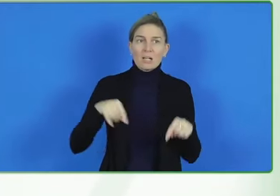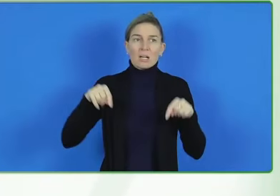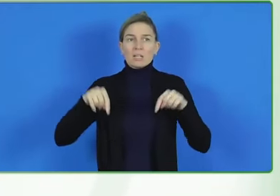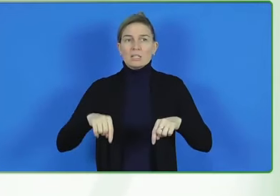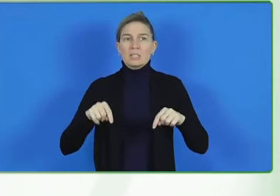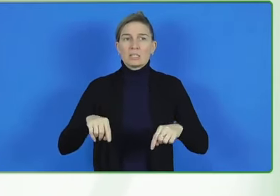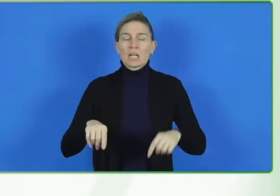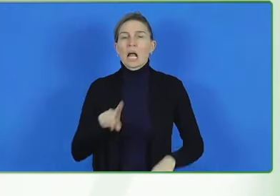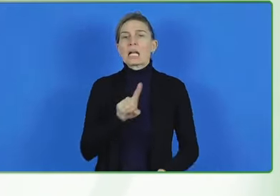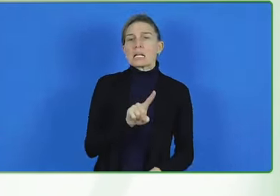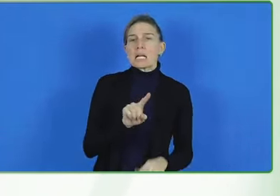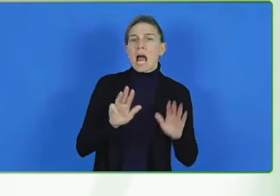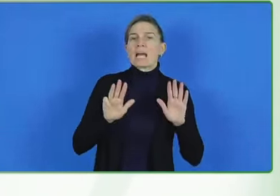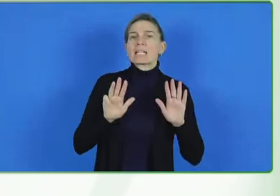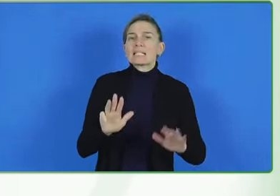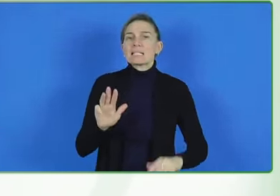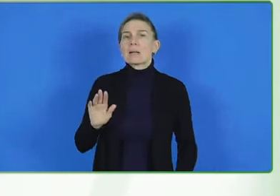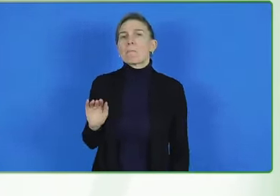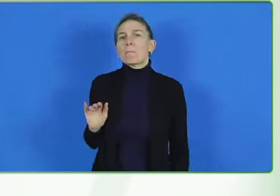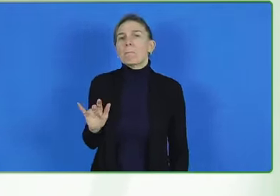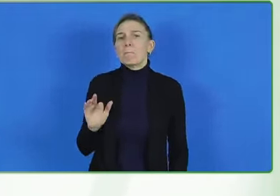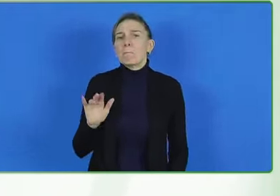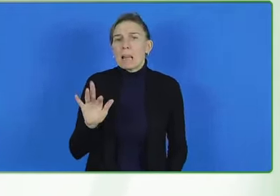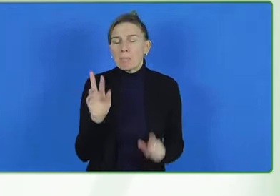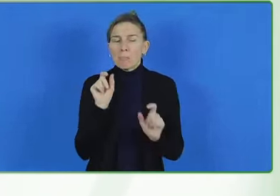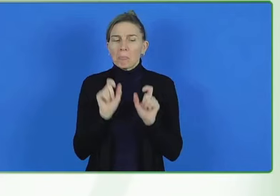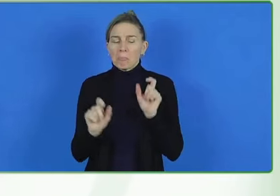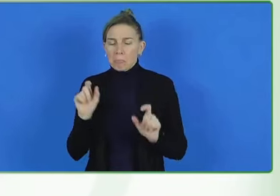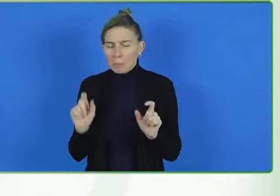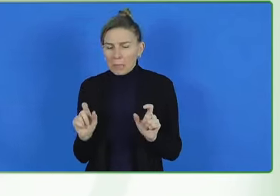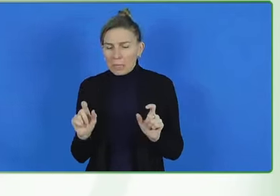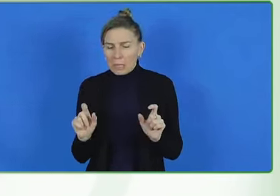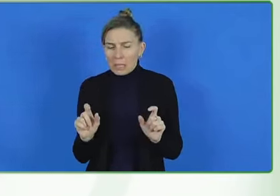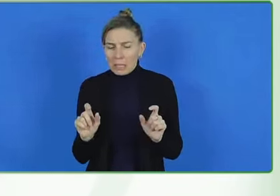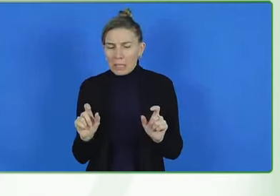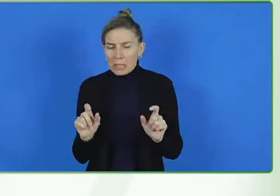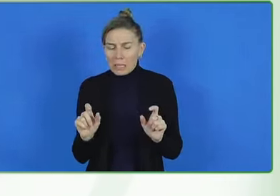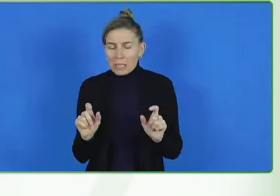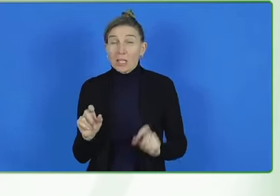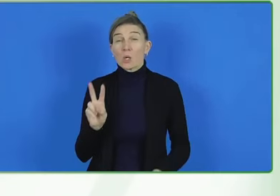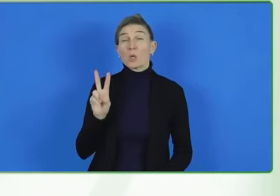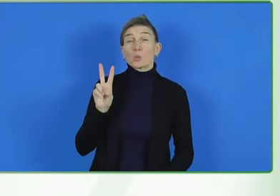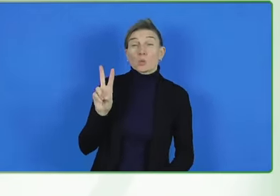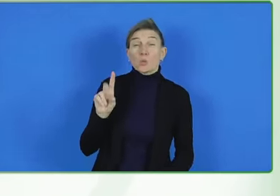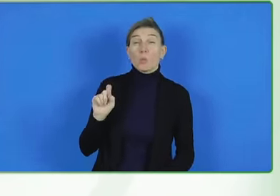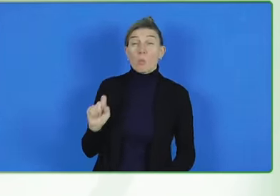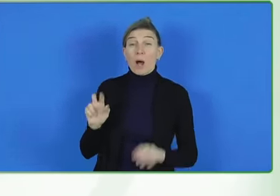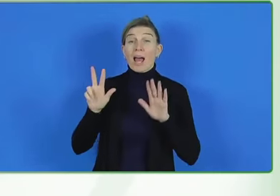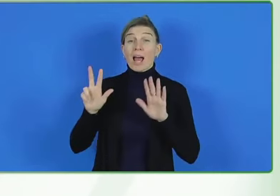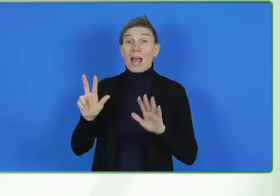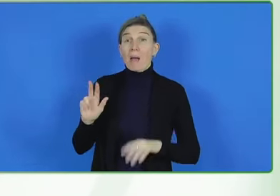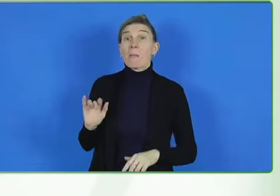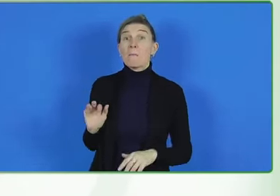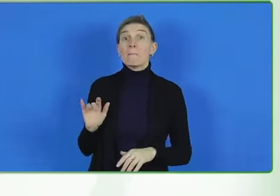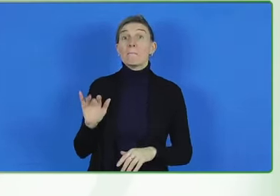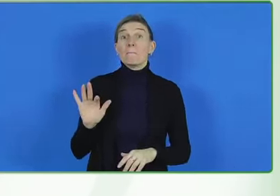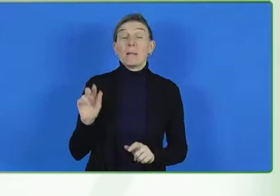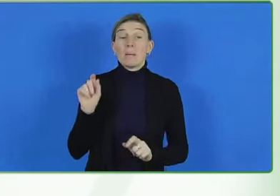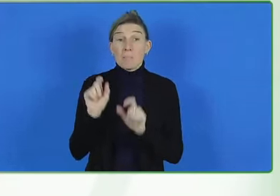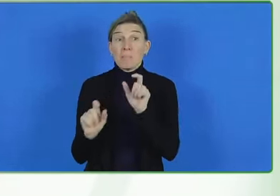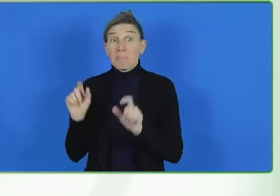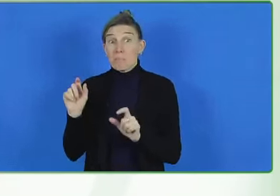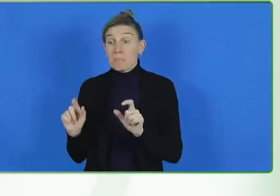19 million people, and close to 2.8 million people in Chile experience some level